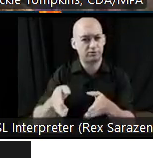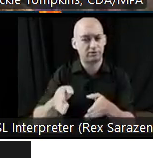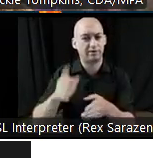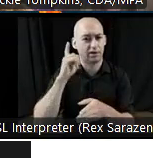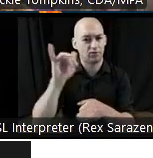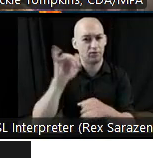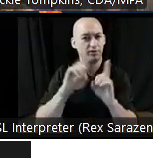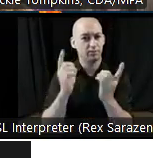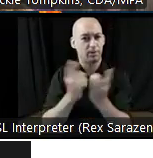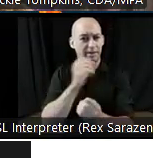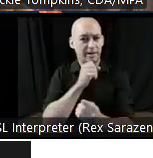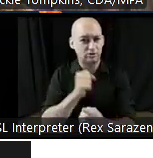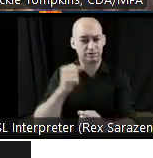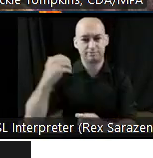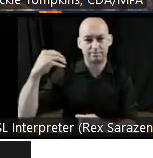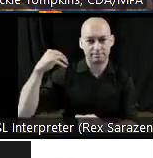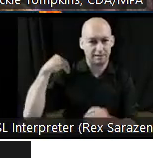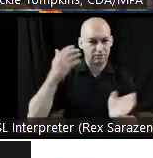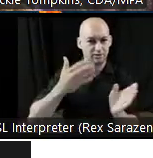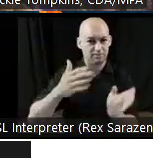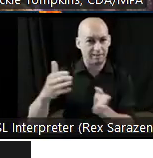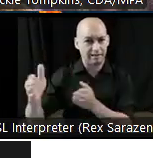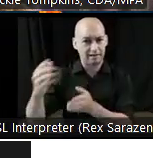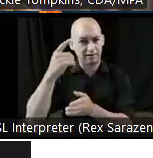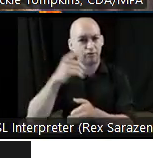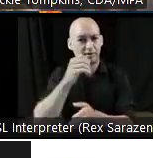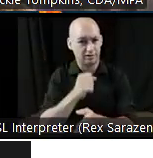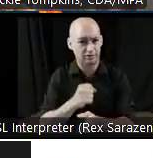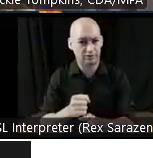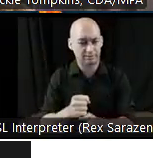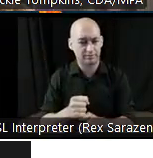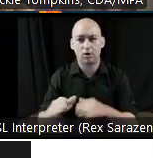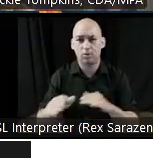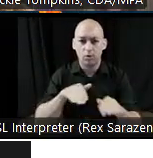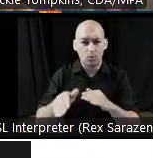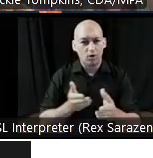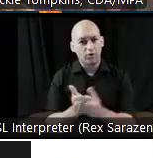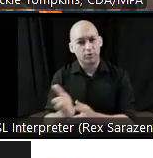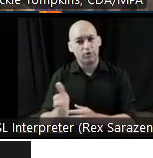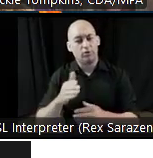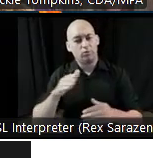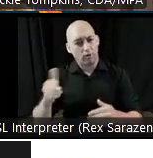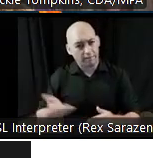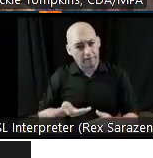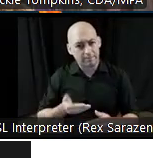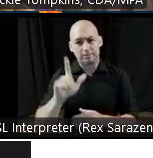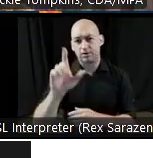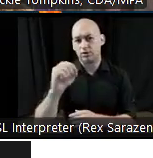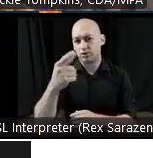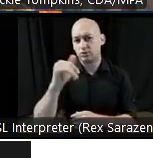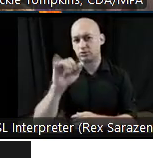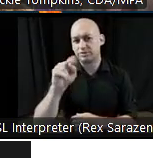the Master Plan for Aging. And I'm going to walk through just some welcome and logistics for today's meeting via